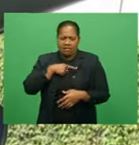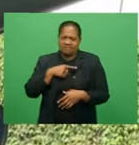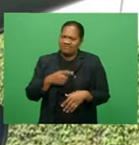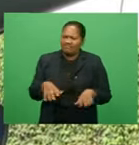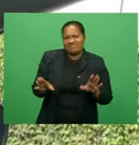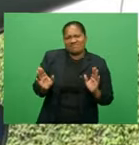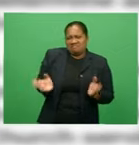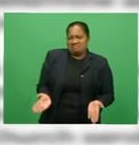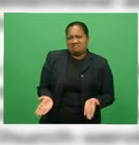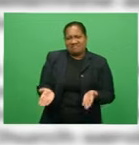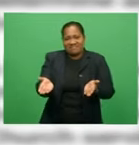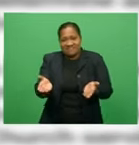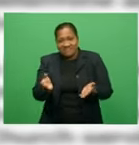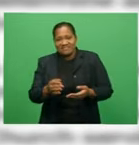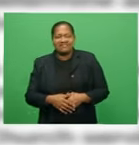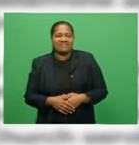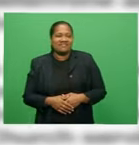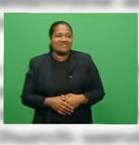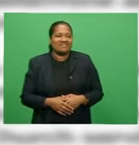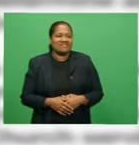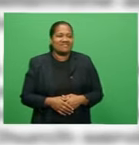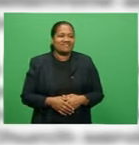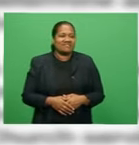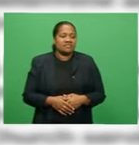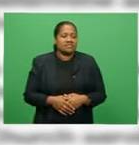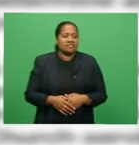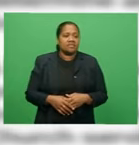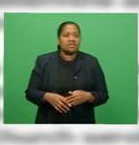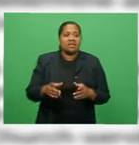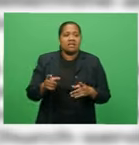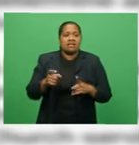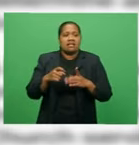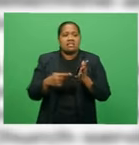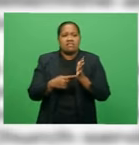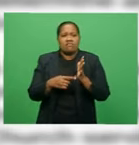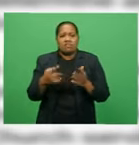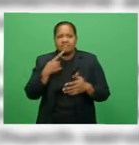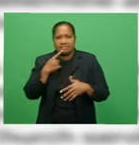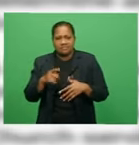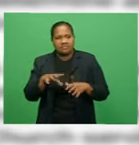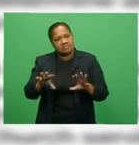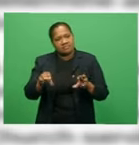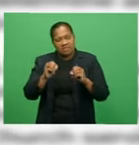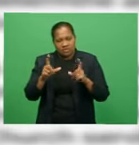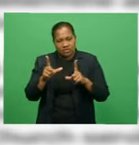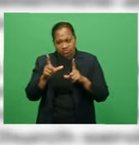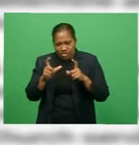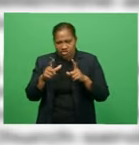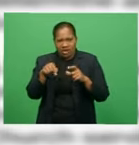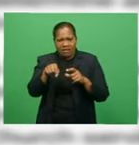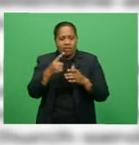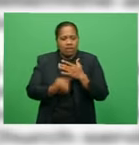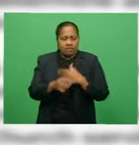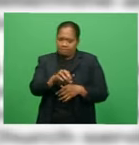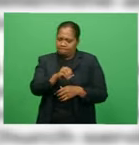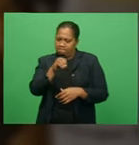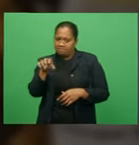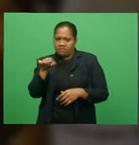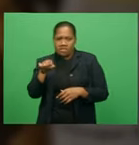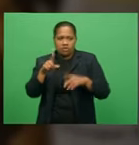celebrate, get together. Tambuya claims that her post has been screenshot and taken out of context. And in a twist of things, this photo